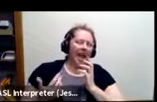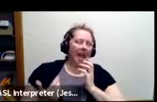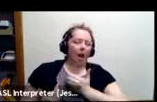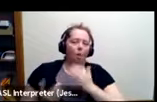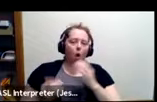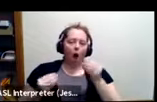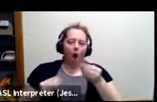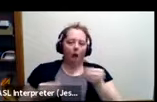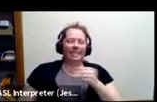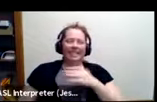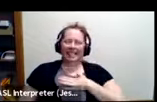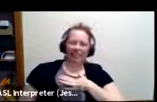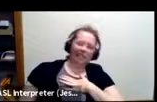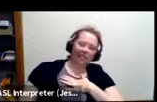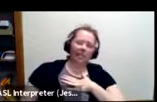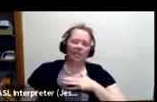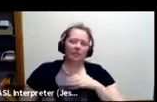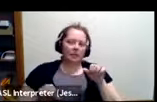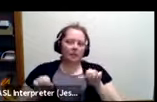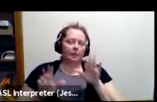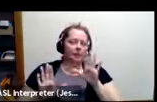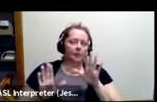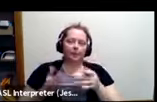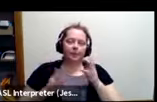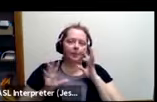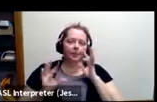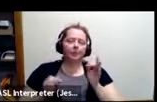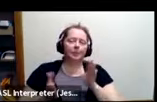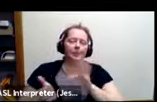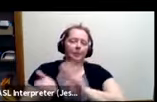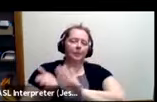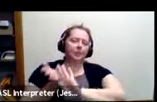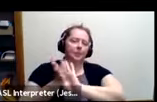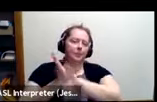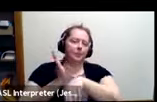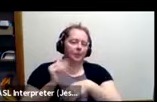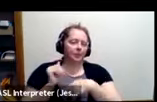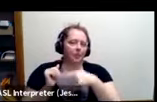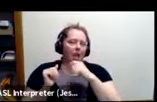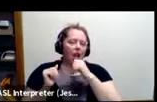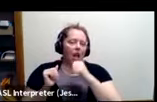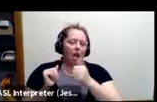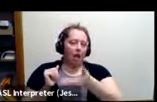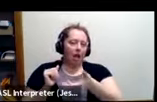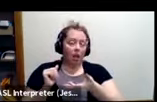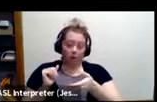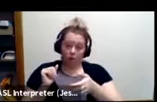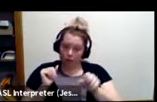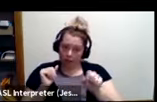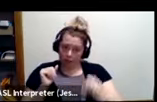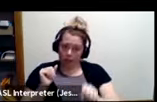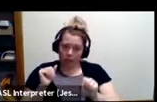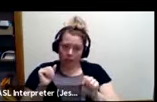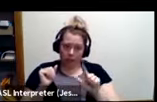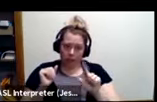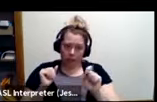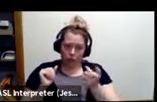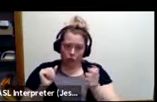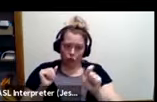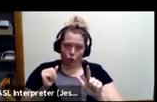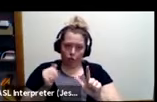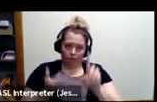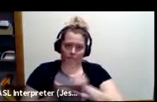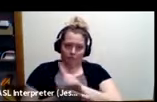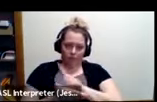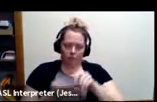job. So unfair hiring practices, that would fall under that category, and that could be considered illegal discrimination in the city of Pittsburgh.